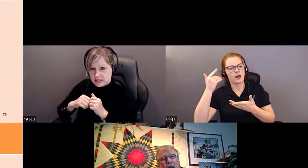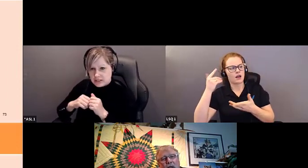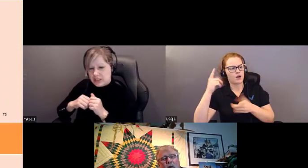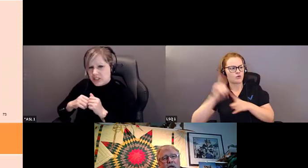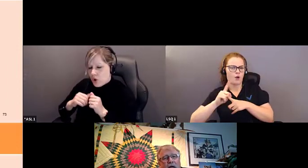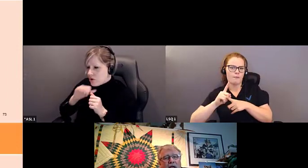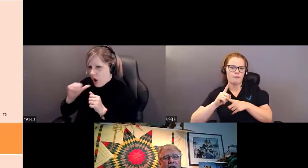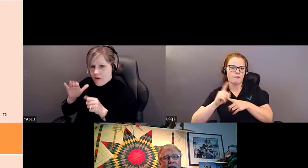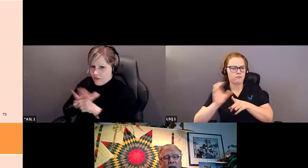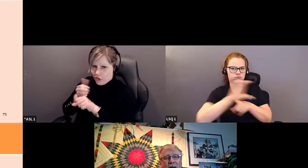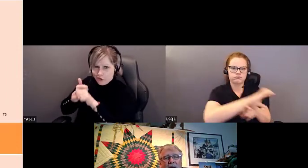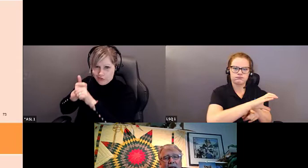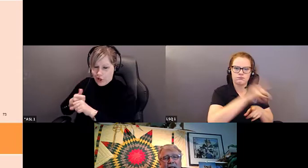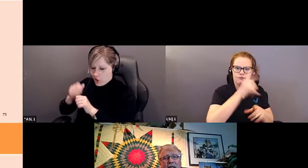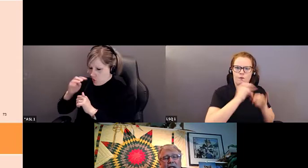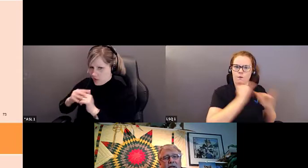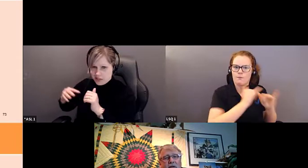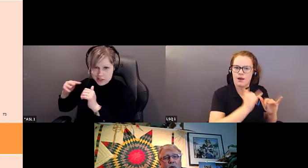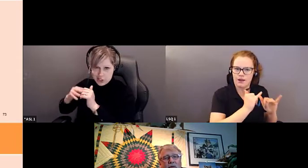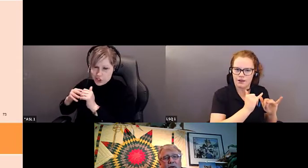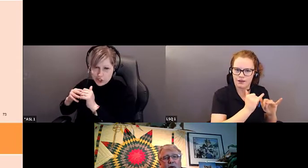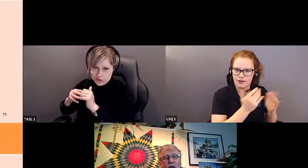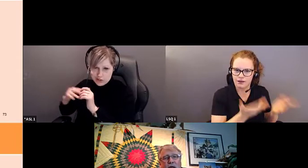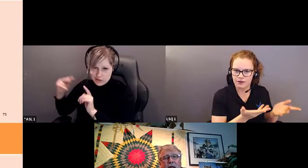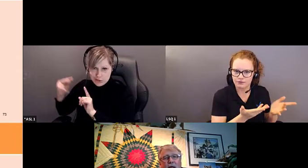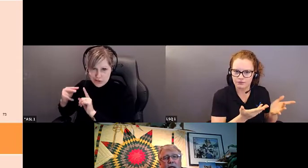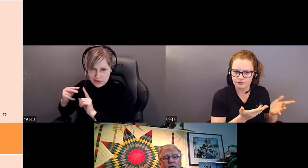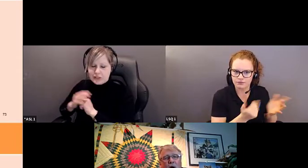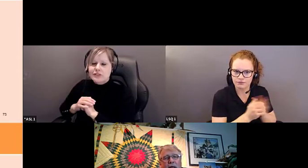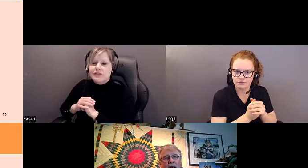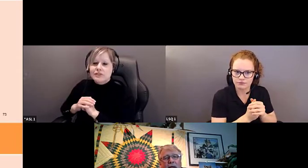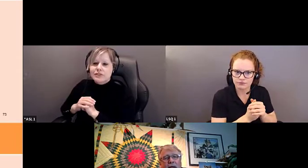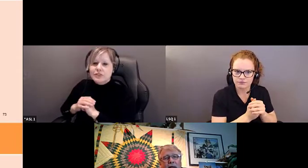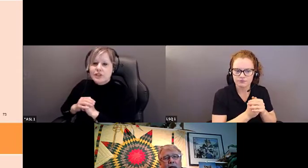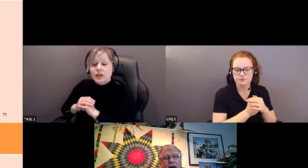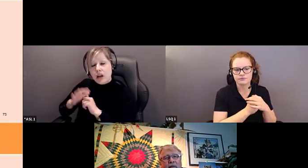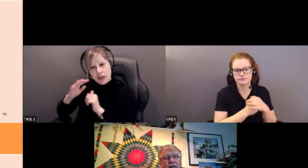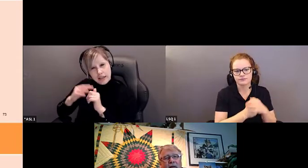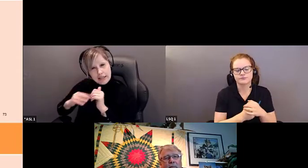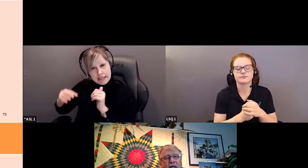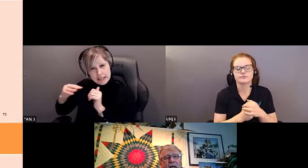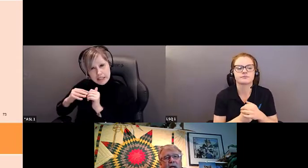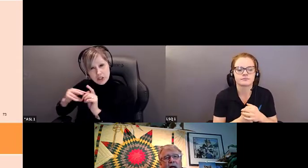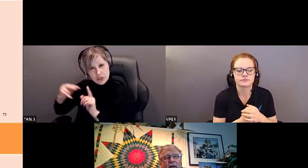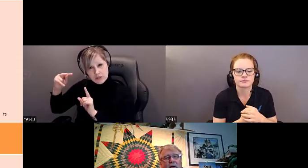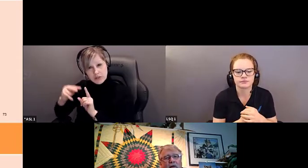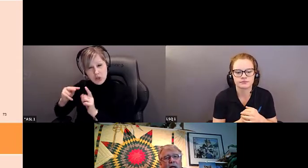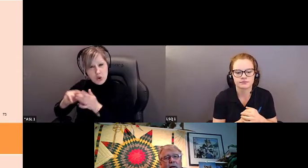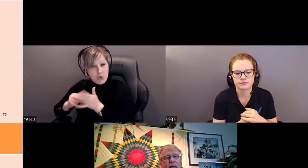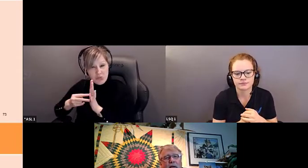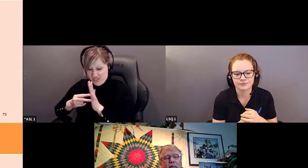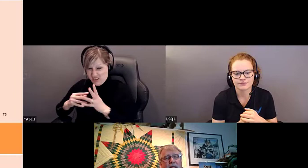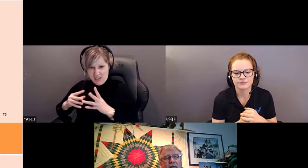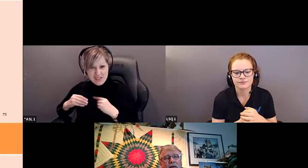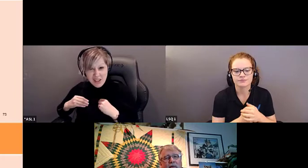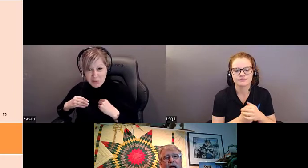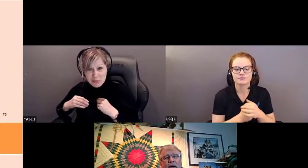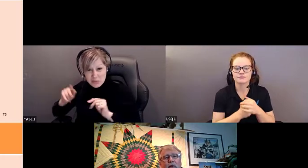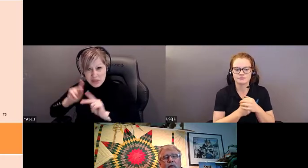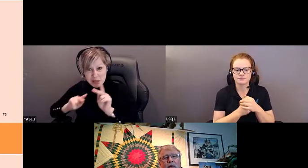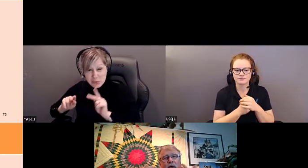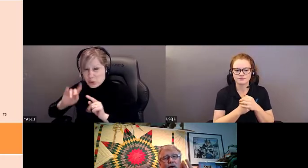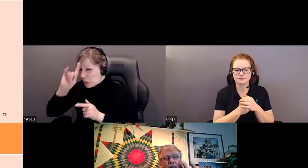worldview, which, as I said at the beginning, the Indigenous worldview is one of accepting others and their beliefs,